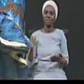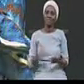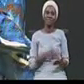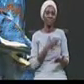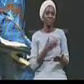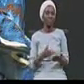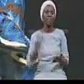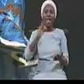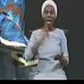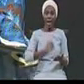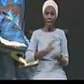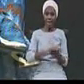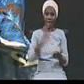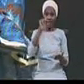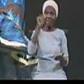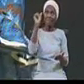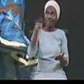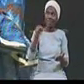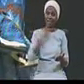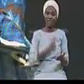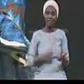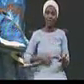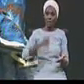It is well with me.